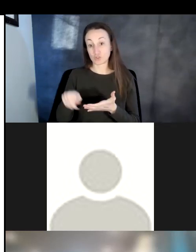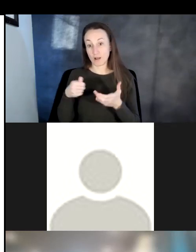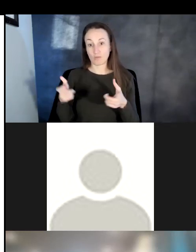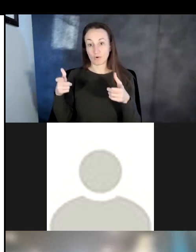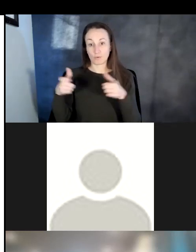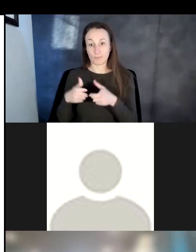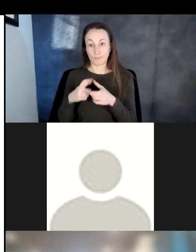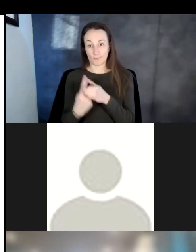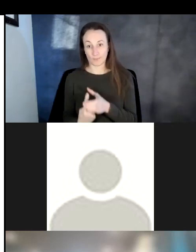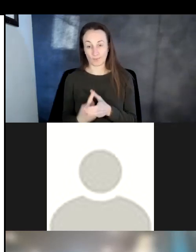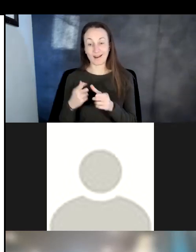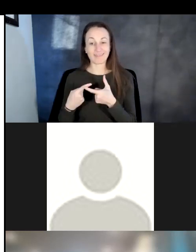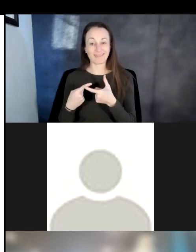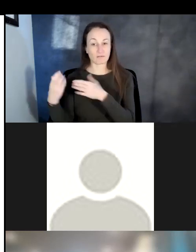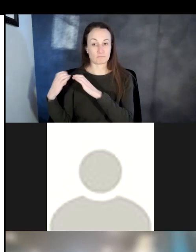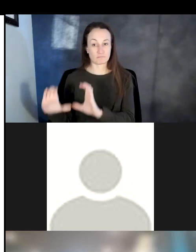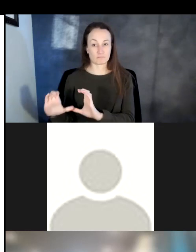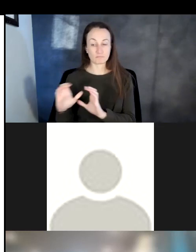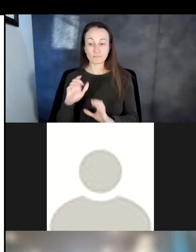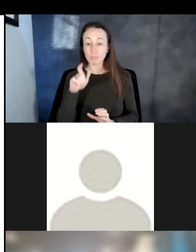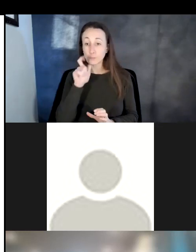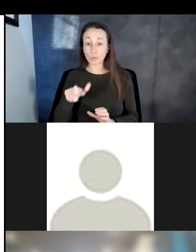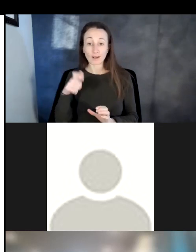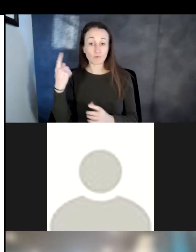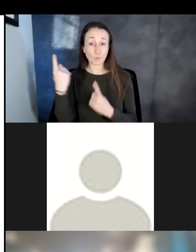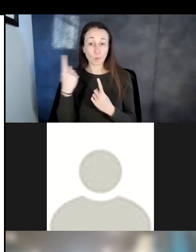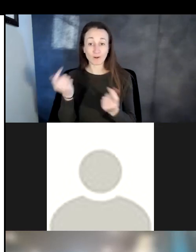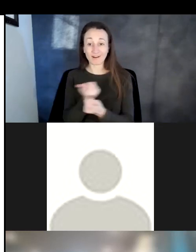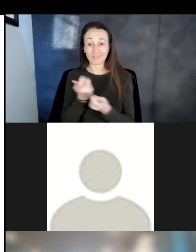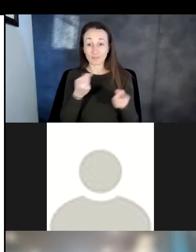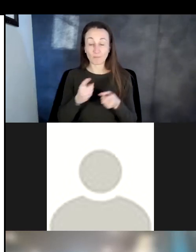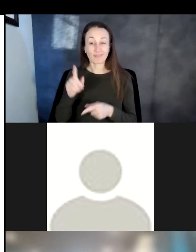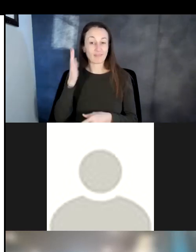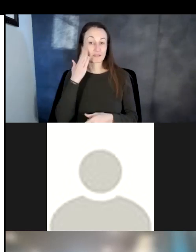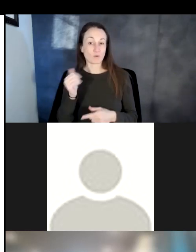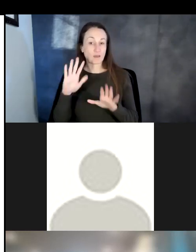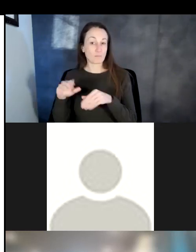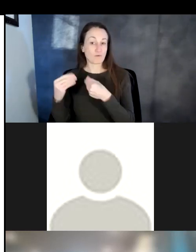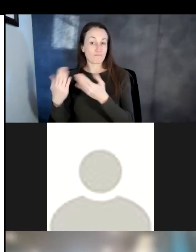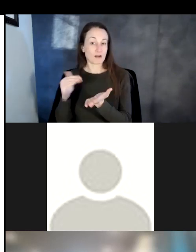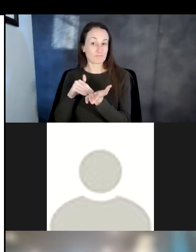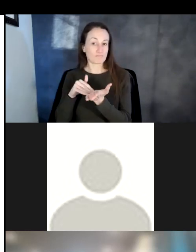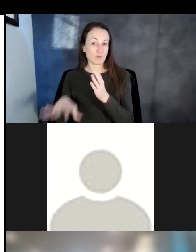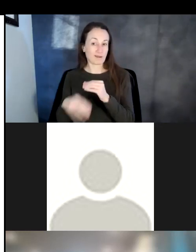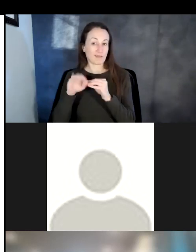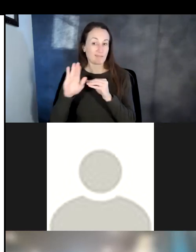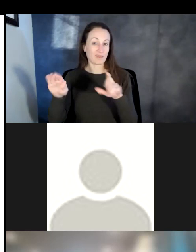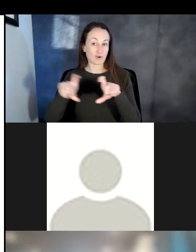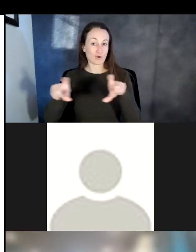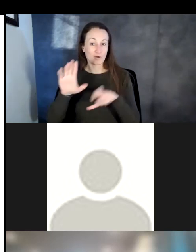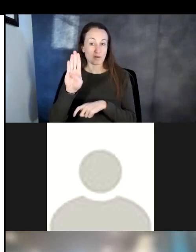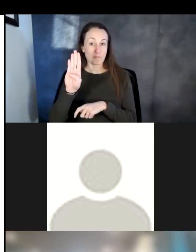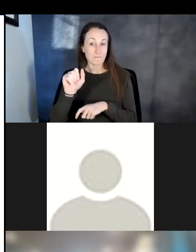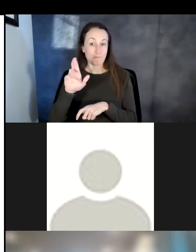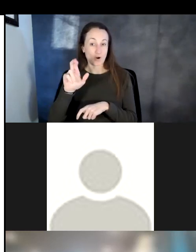we don't need to worry about anything that happens. But that's when the provider will add their other set of barcodes. So that's the 2-stage